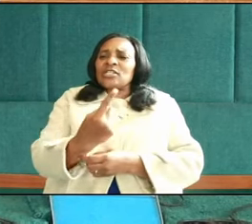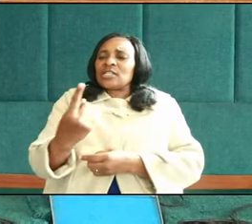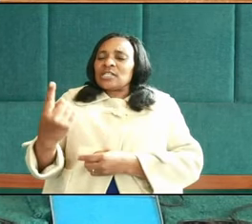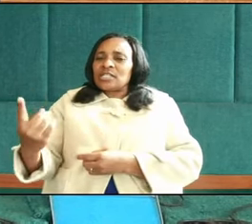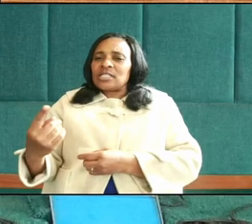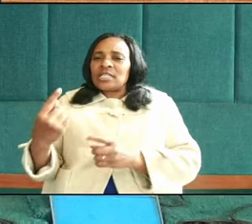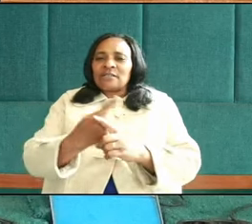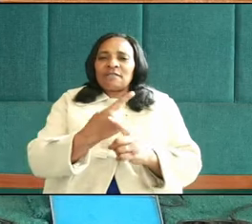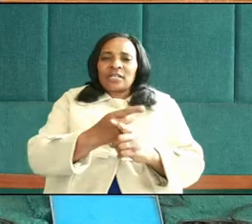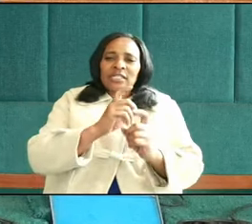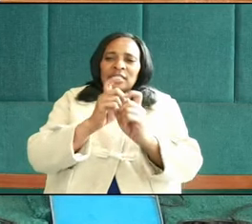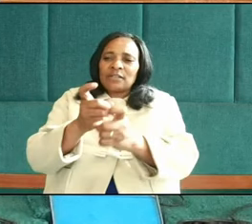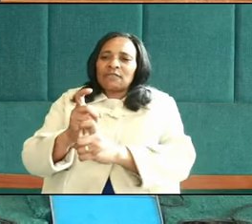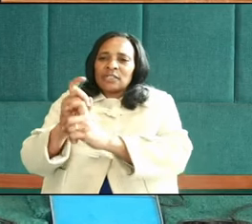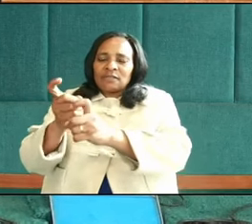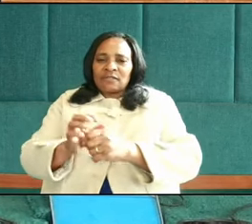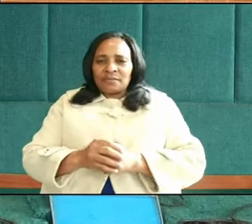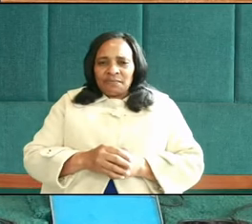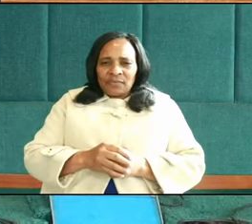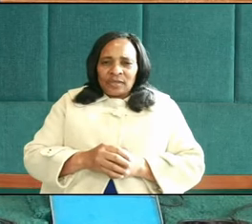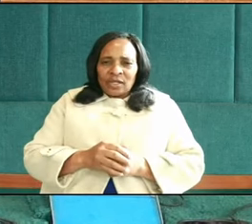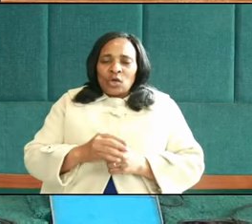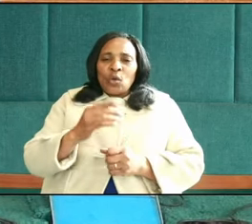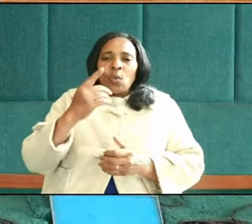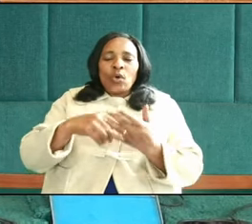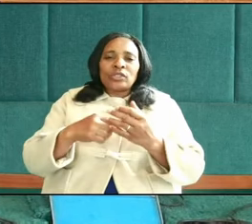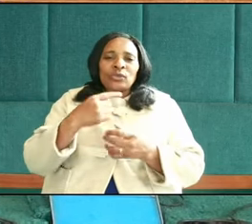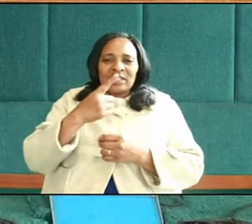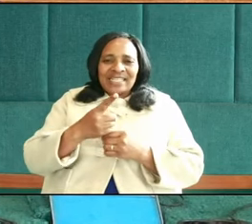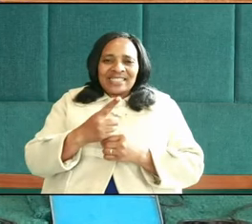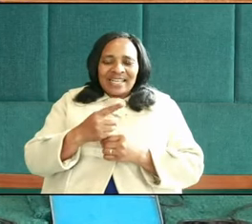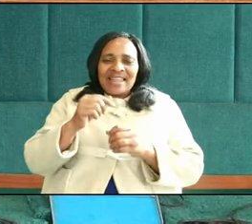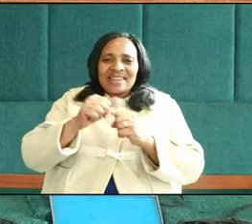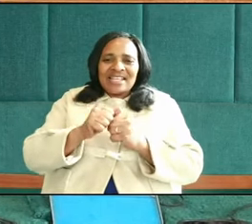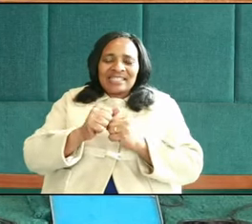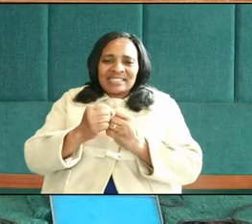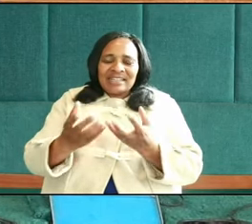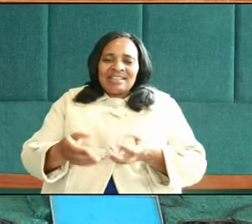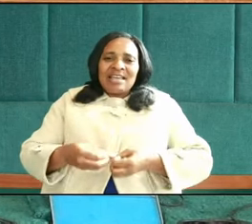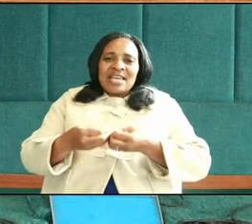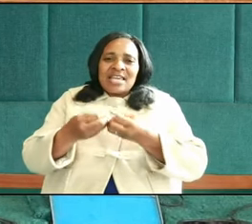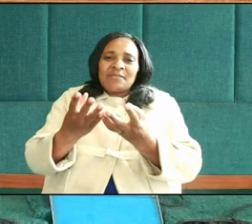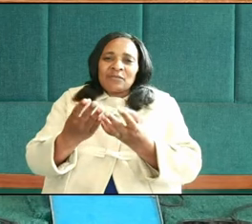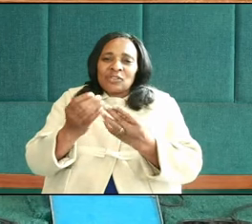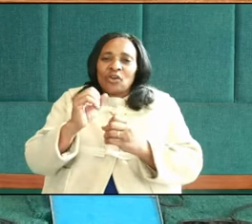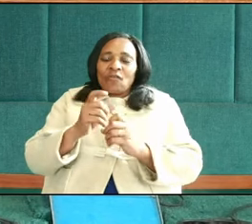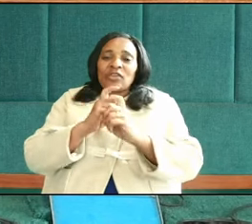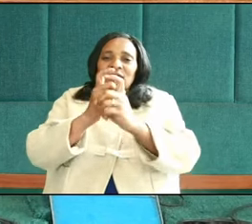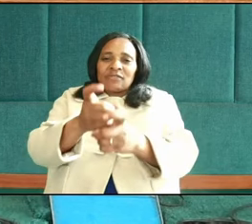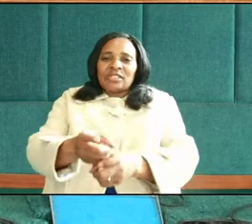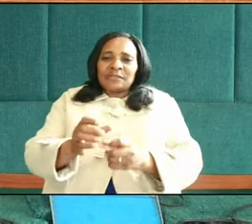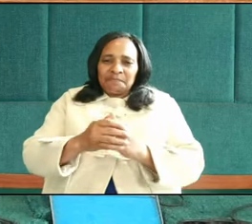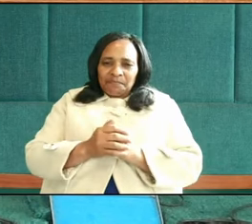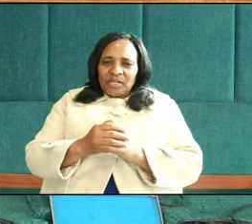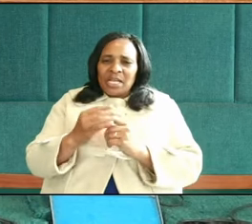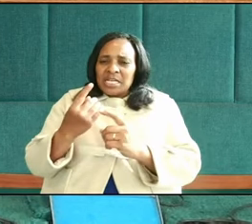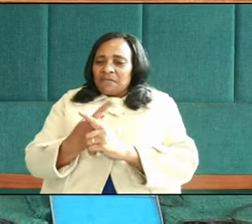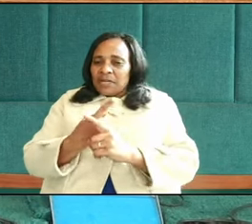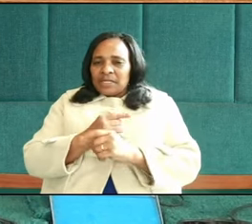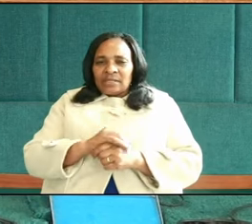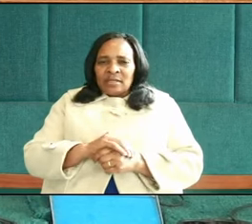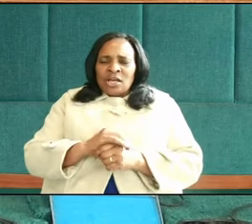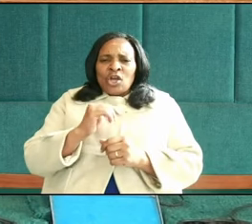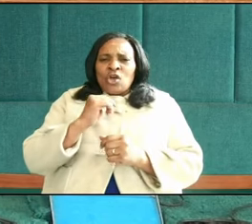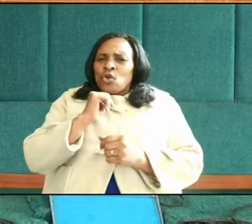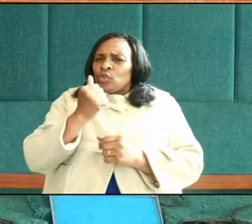different types of gifts. What we just said, diversities of gifts. But these are not